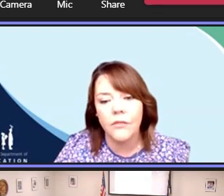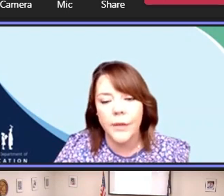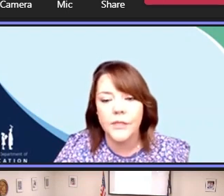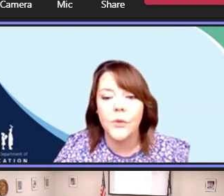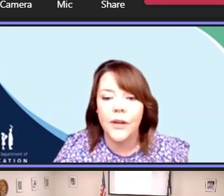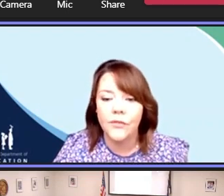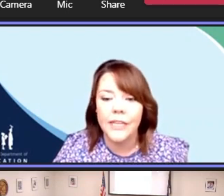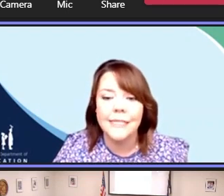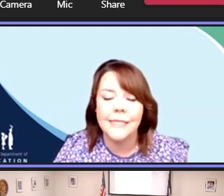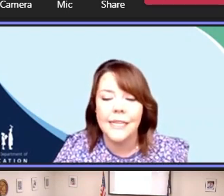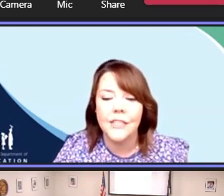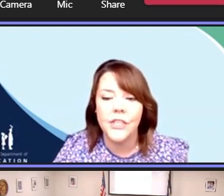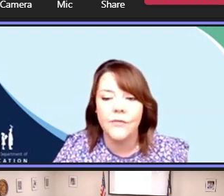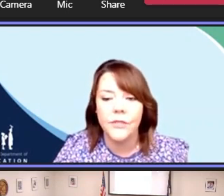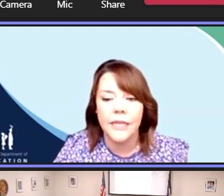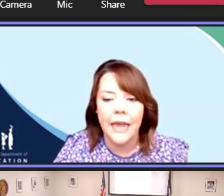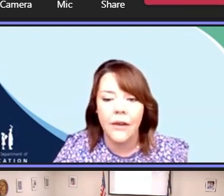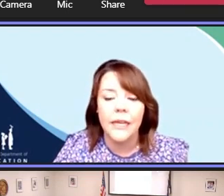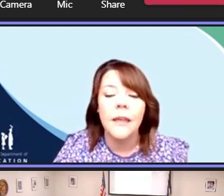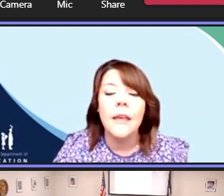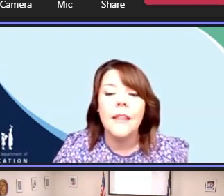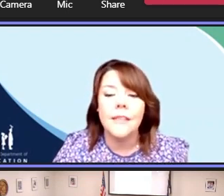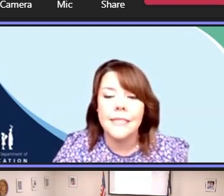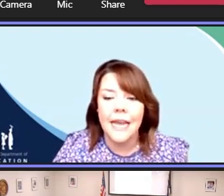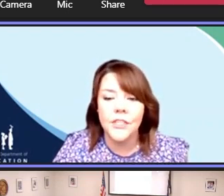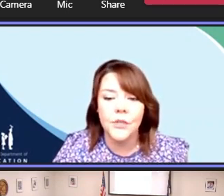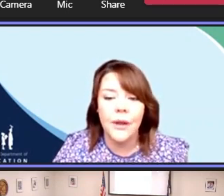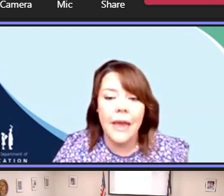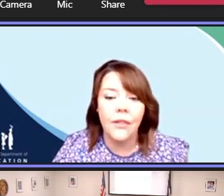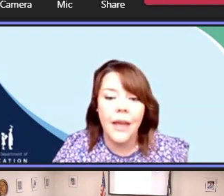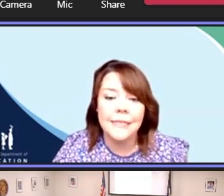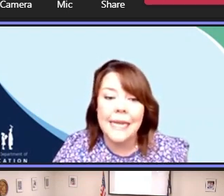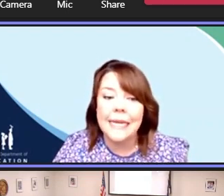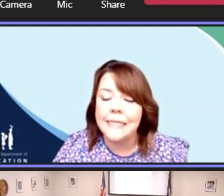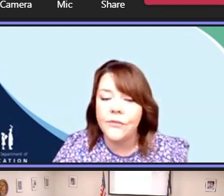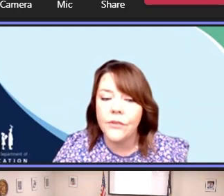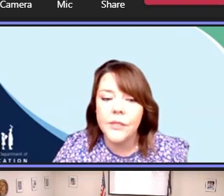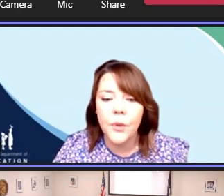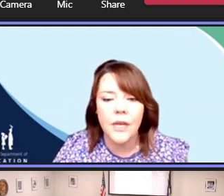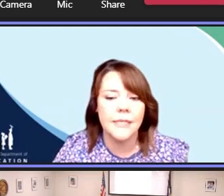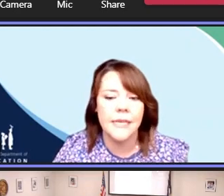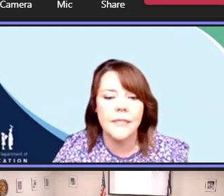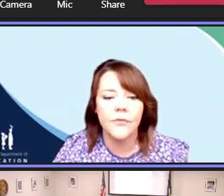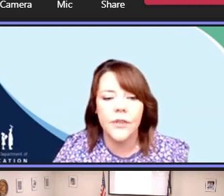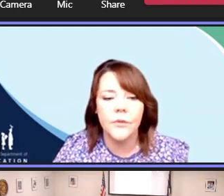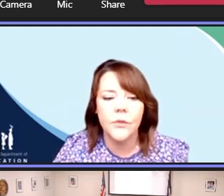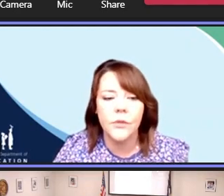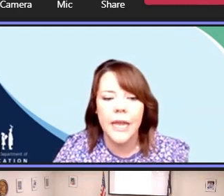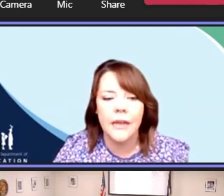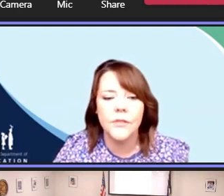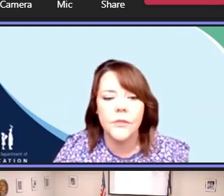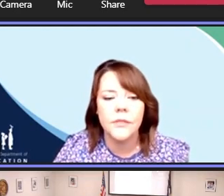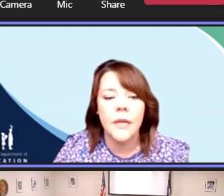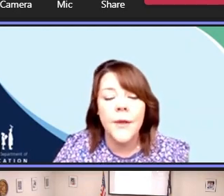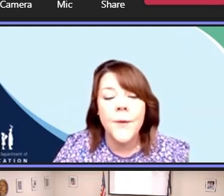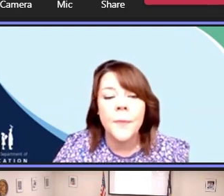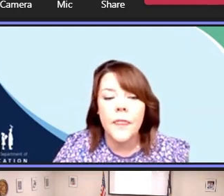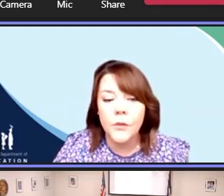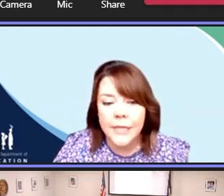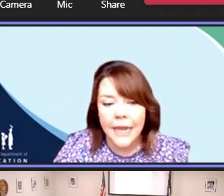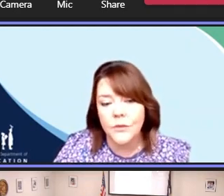local government, or our friends in Jefferson County. The statute outlines a different process for those school